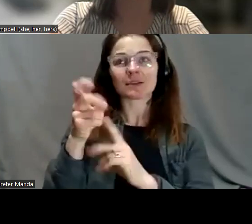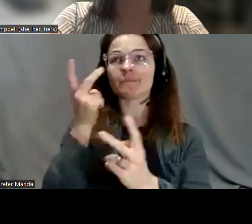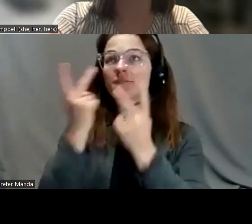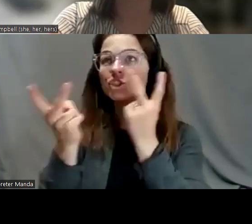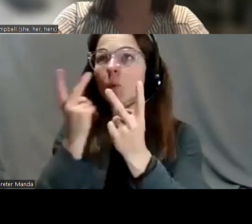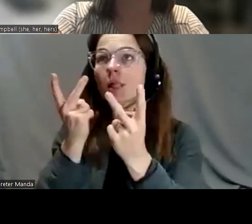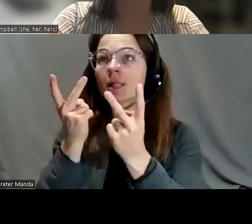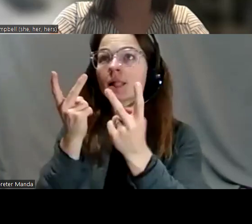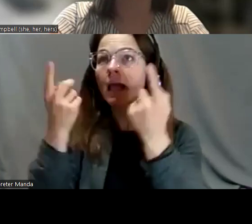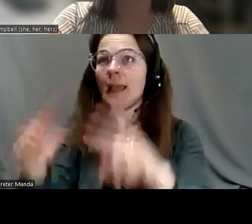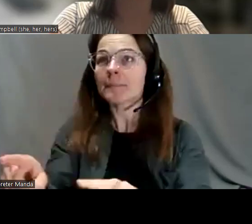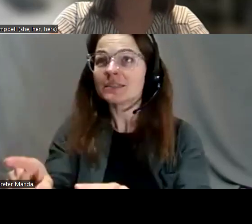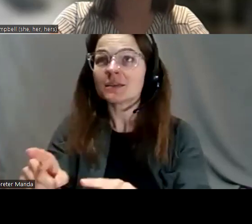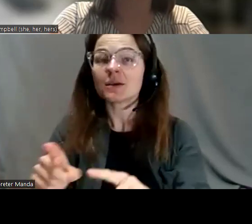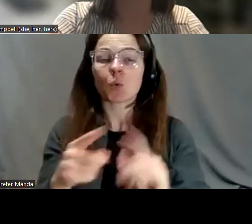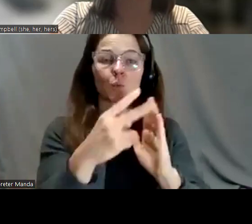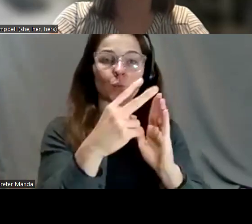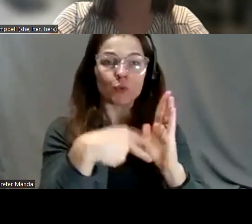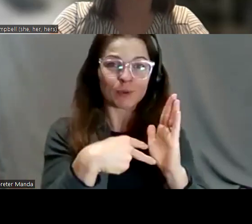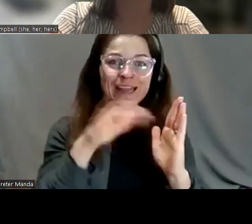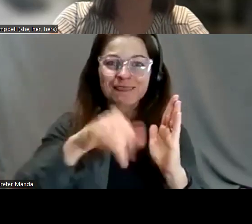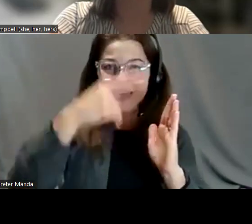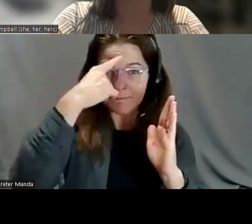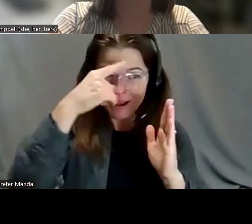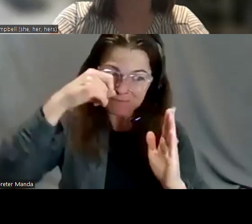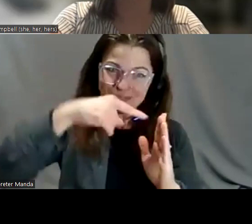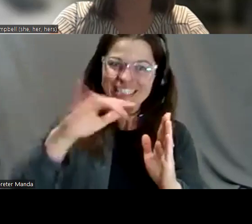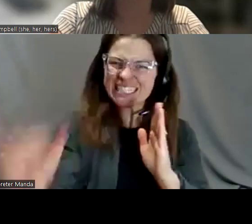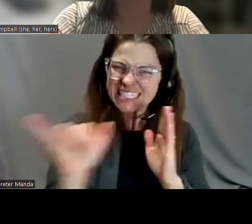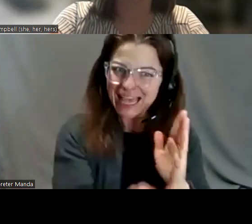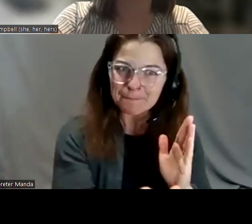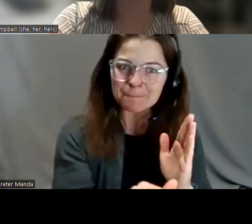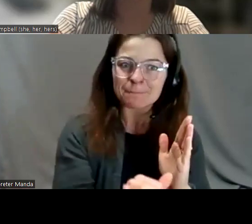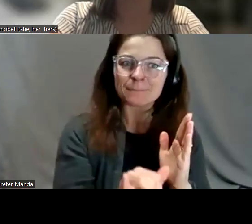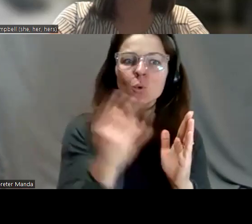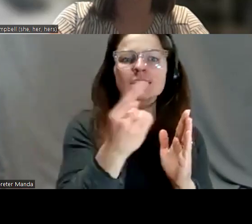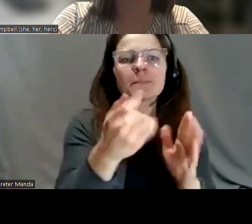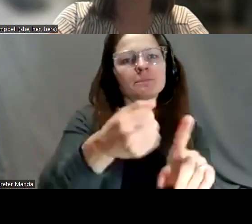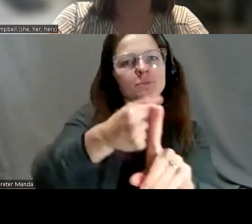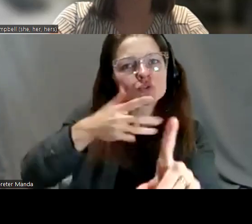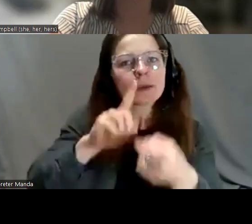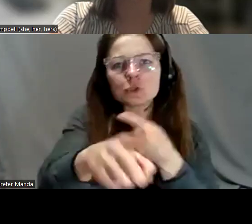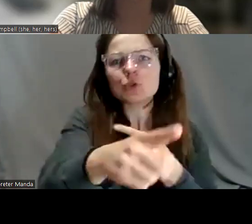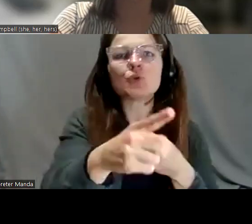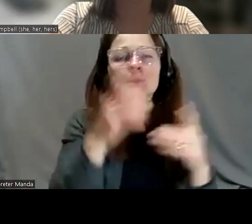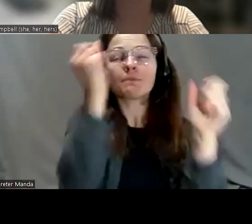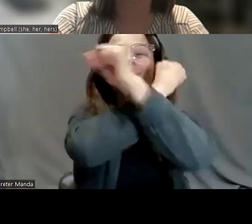you read a book and something is described to you, and you can picture it in your mind, like we say, the